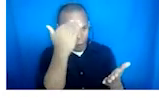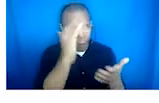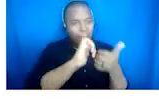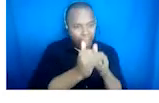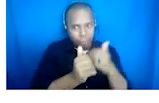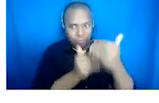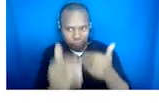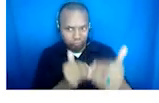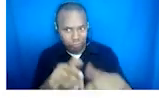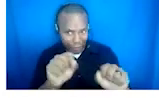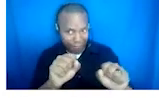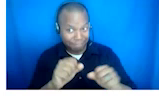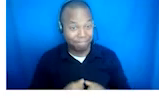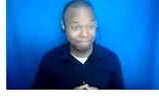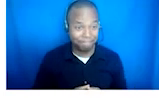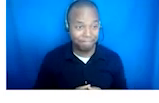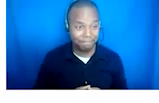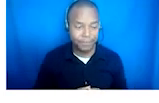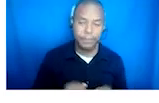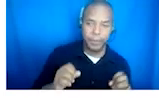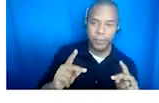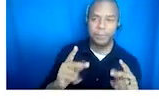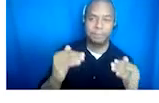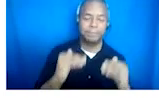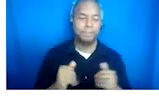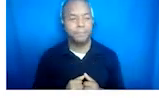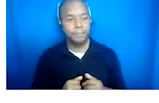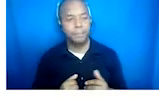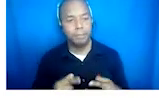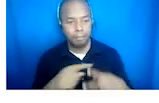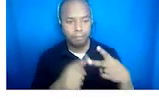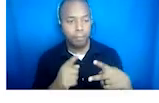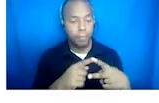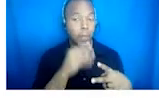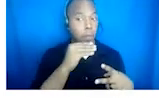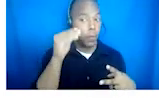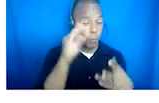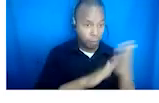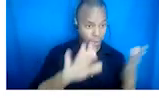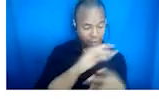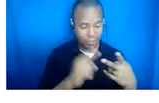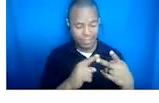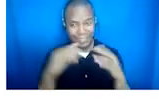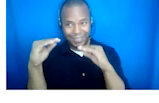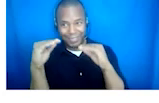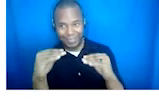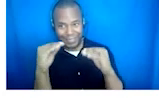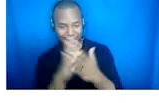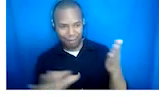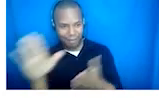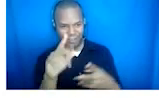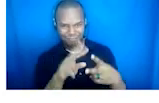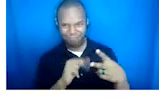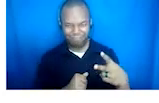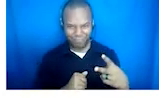So as I said, home college, teaching college is 50-50 shot sometimes for me. I think I'm